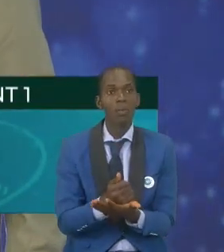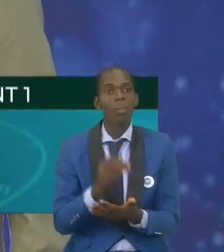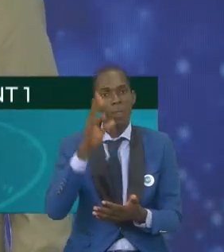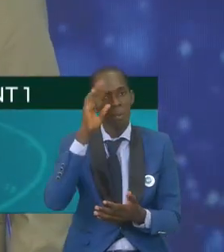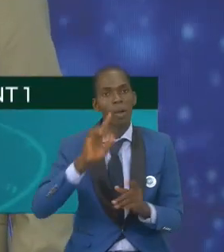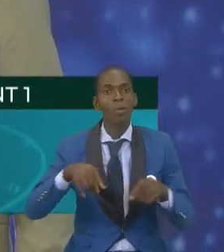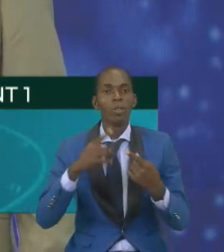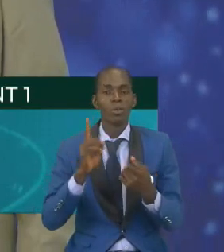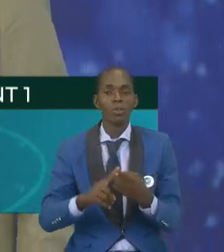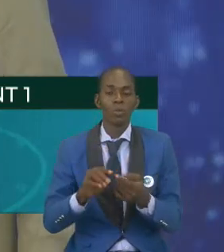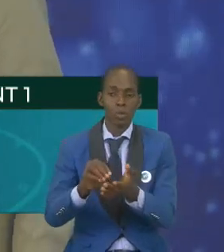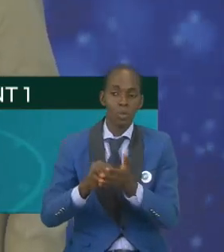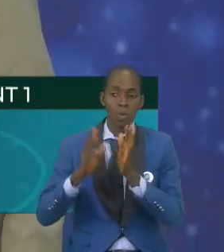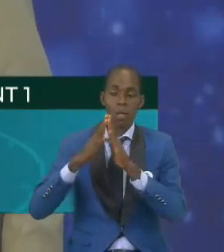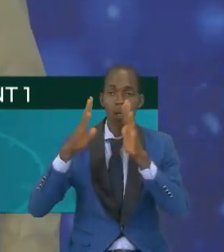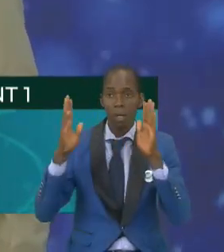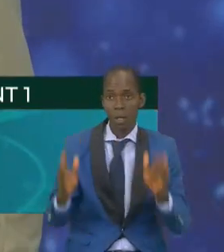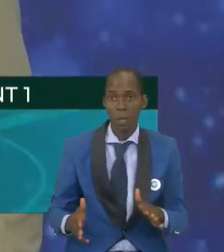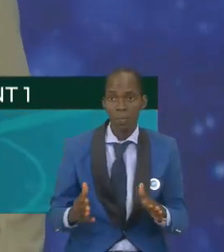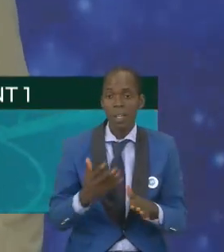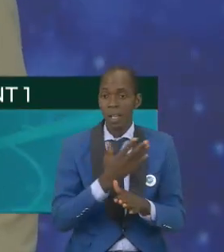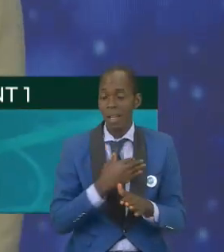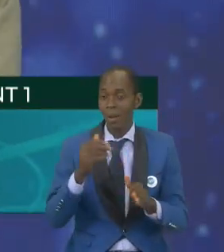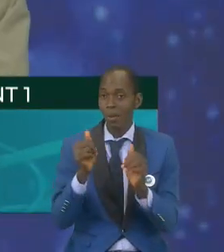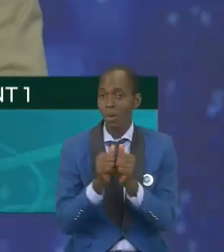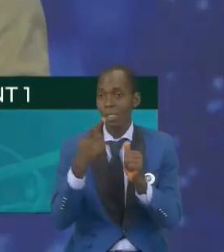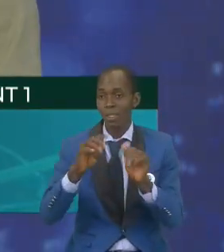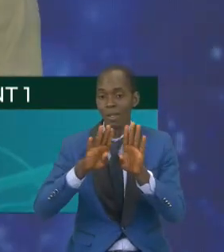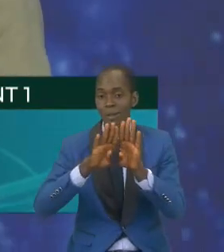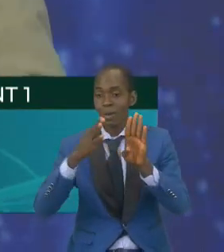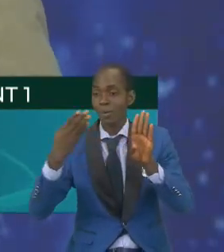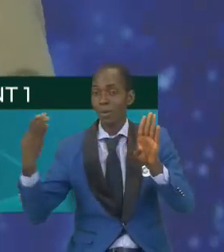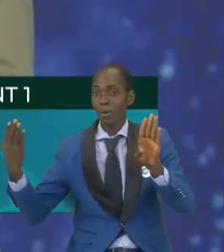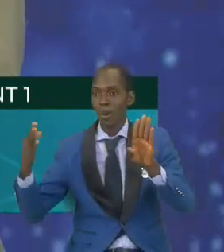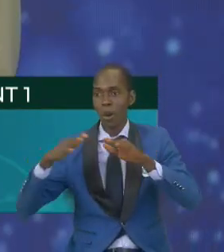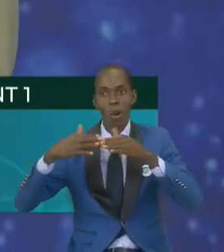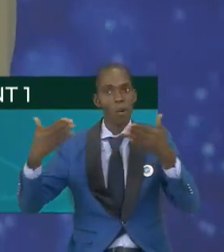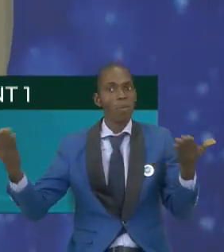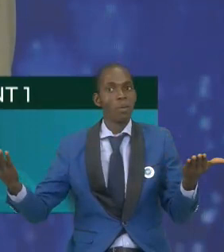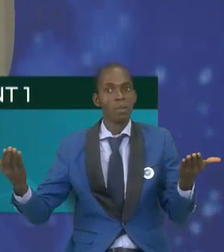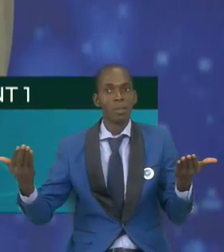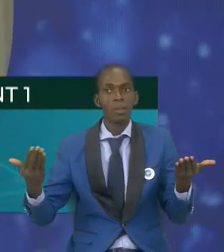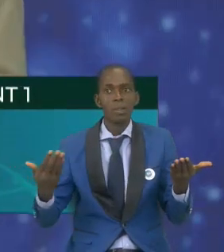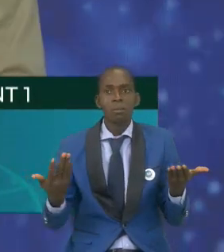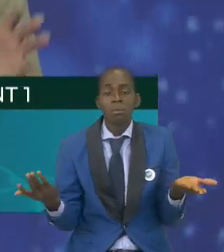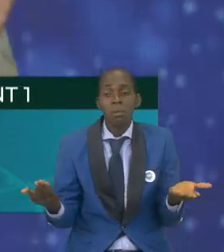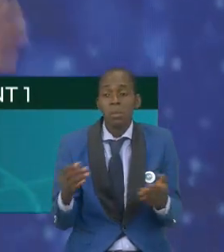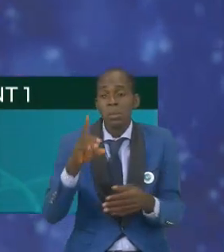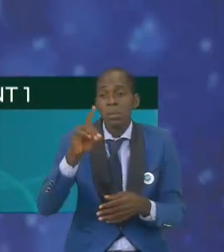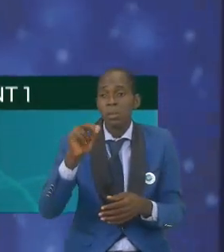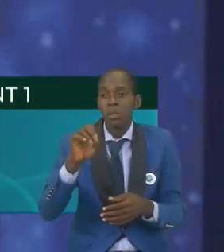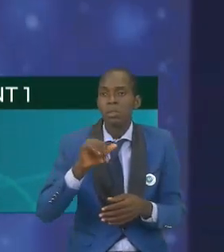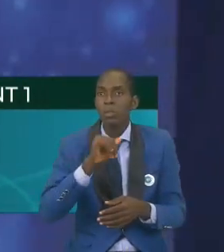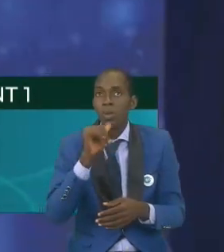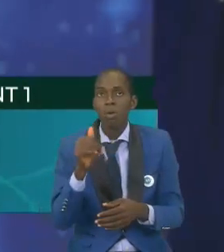his house, and his windows being open, he wasn't doing that to attract them.